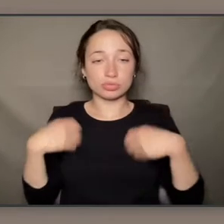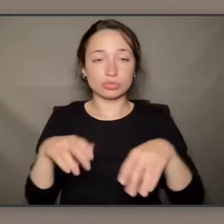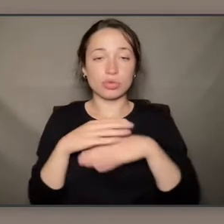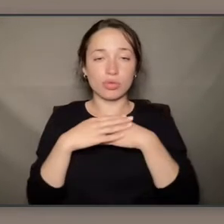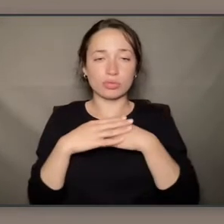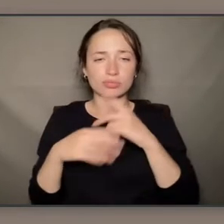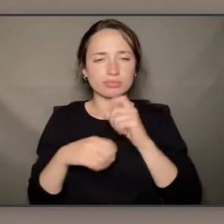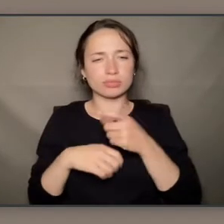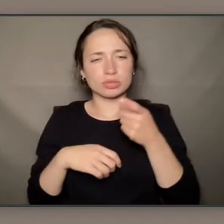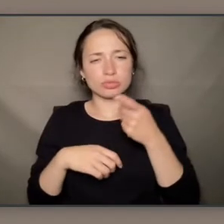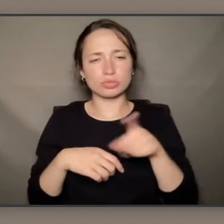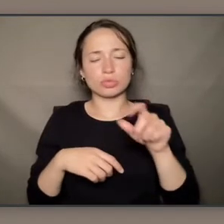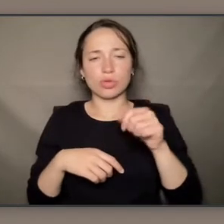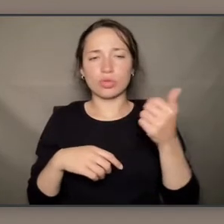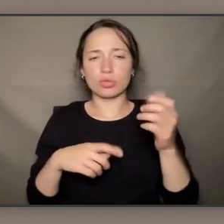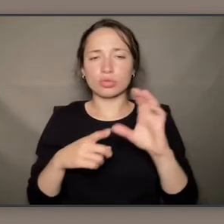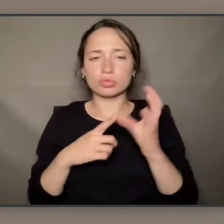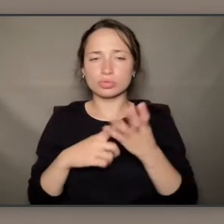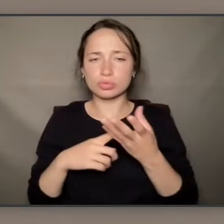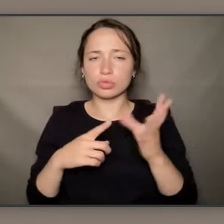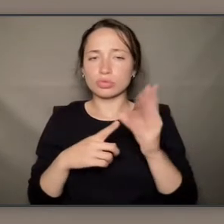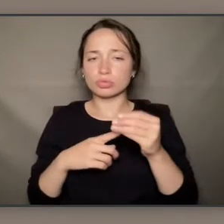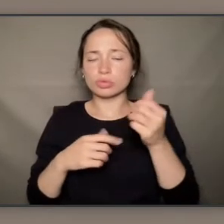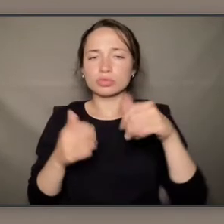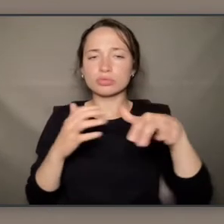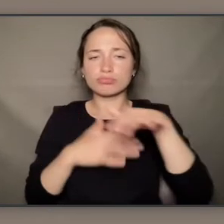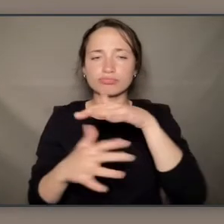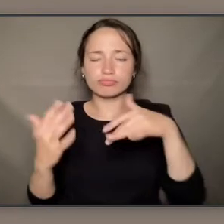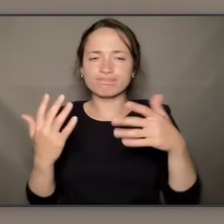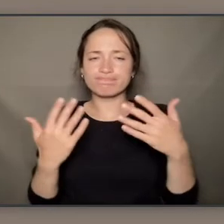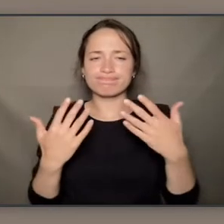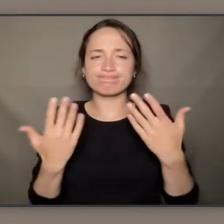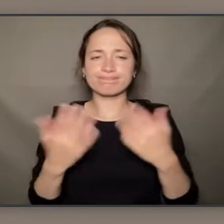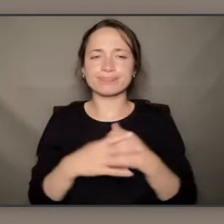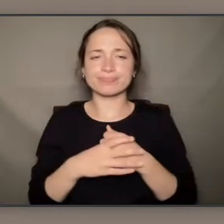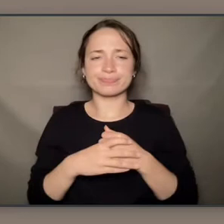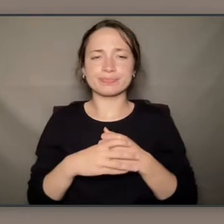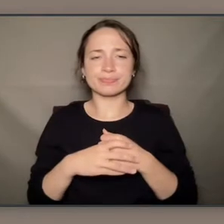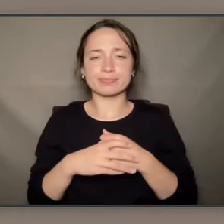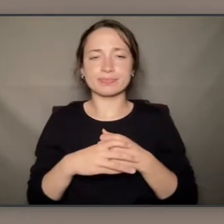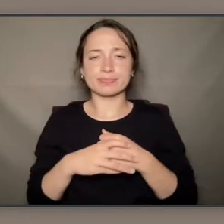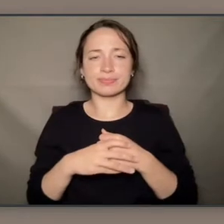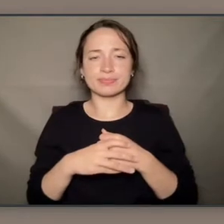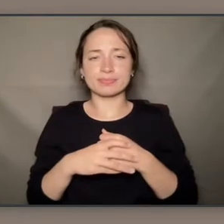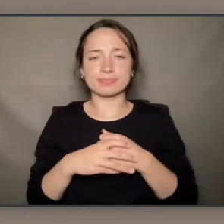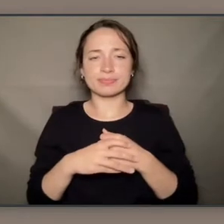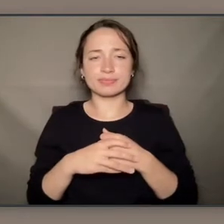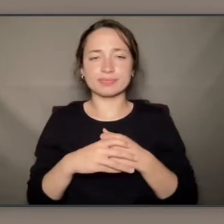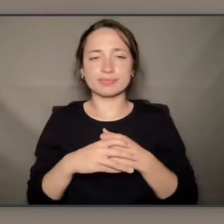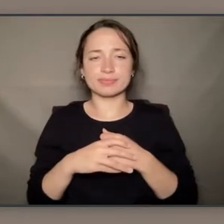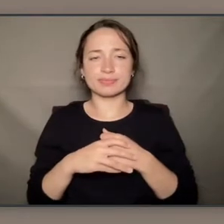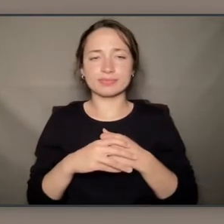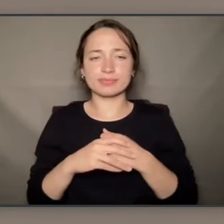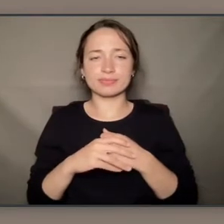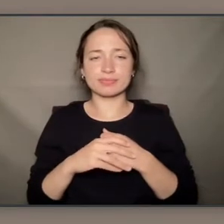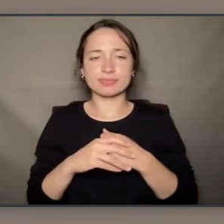shawl. You know, it's an insult to another culture, to others' culture.